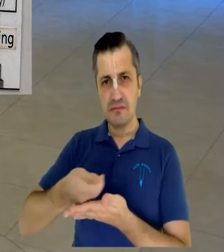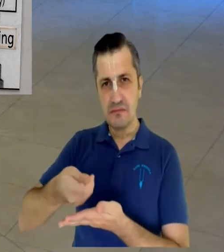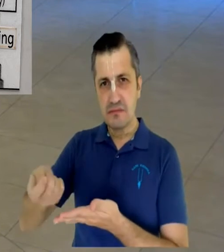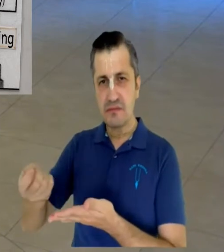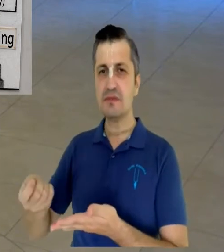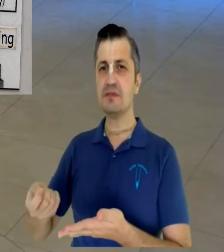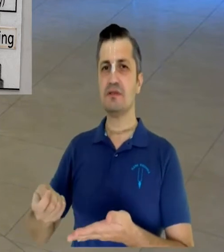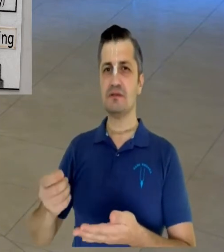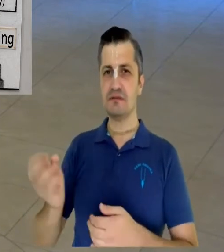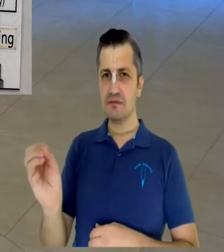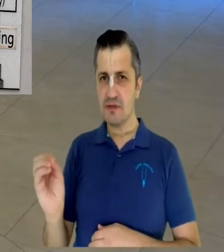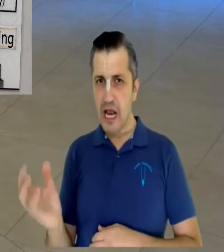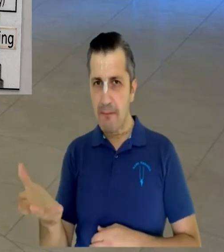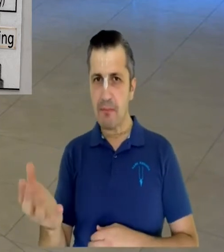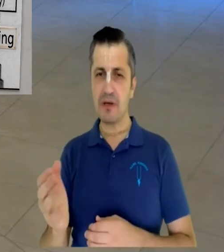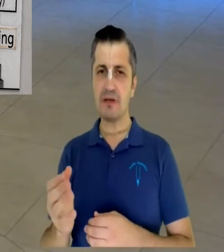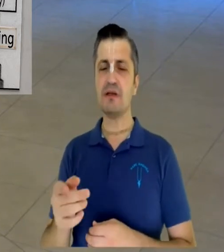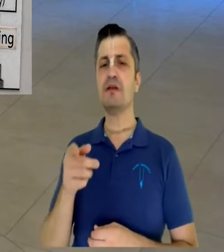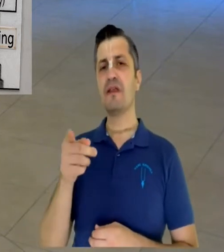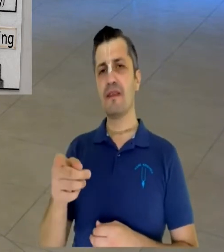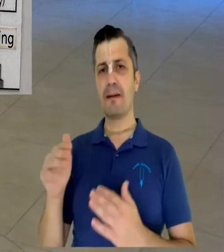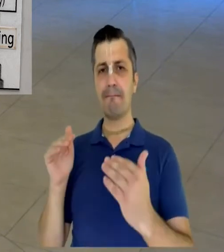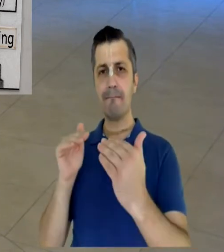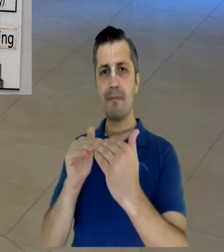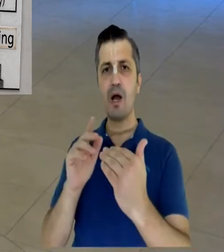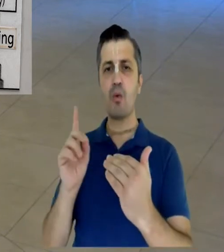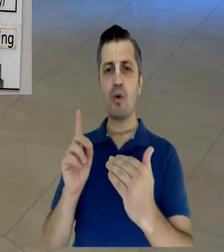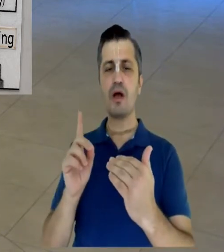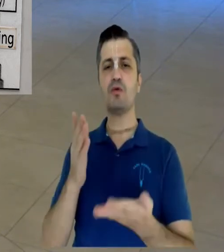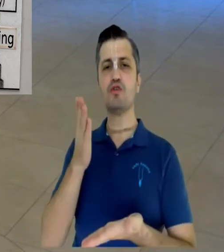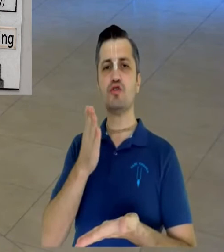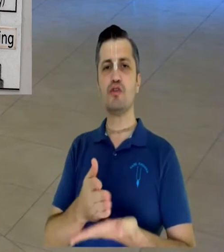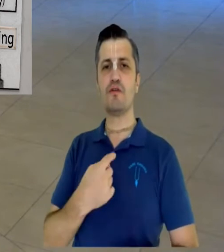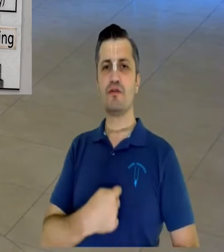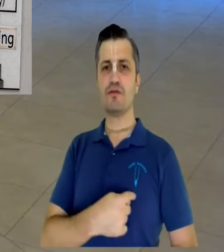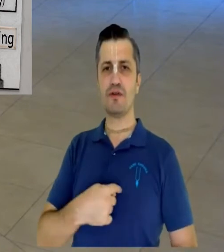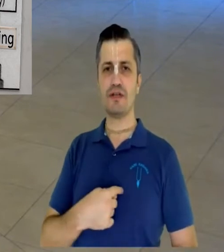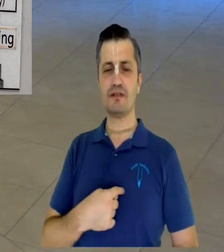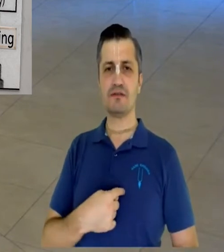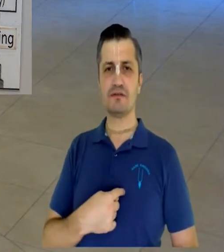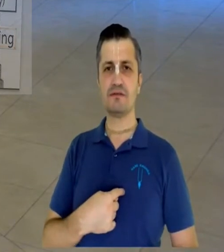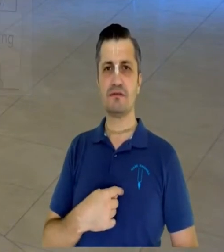So it's said in the Srimad Bhagavatam, it's spoken about in the